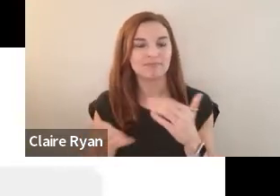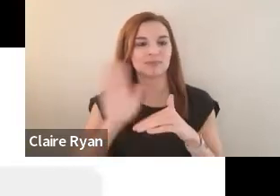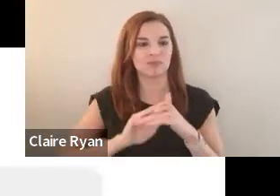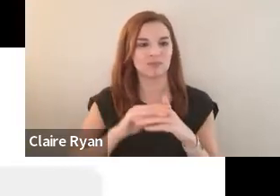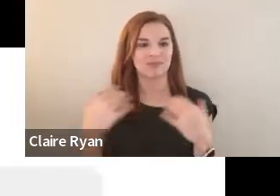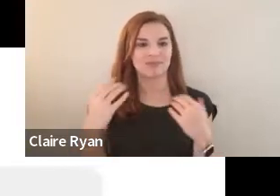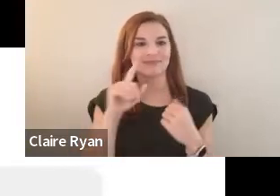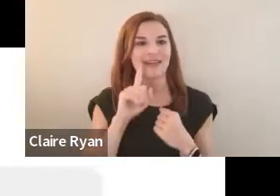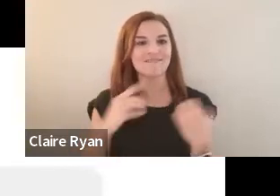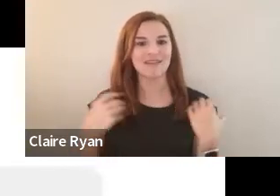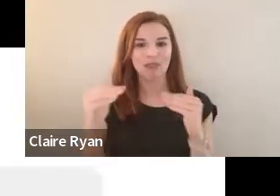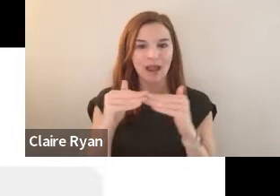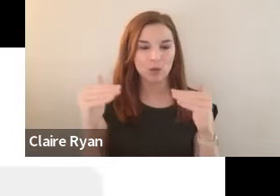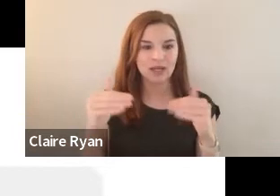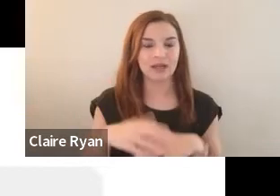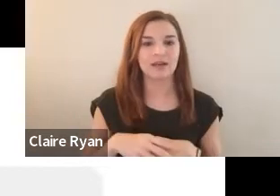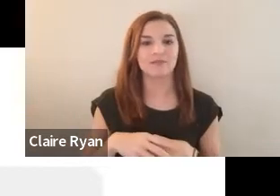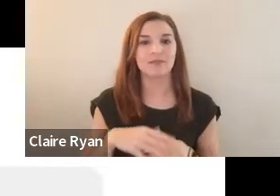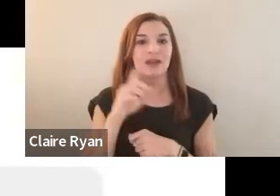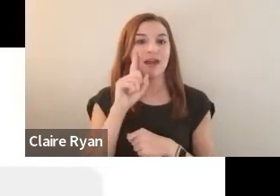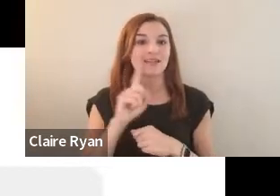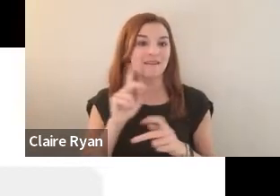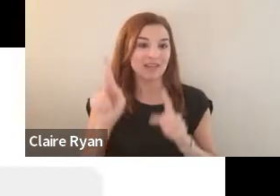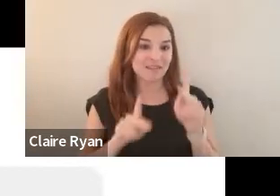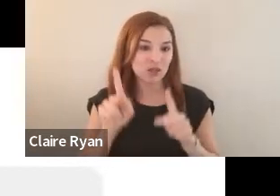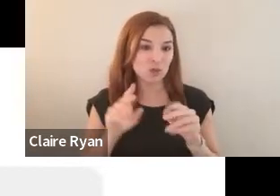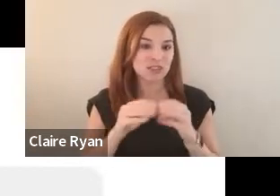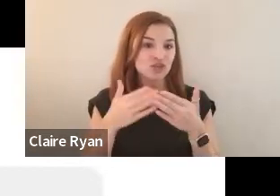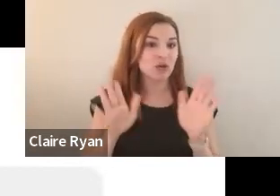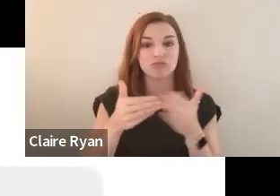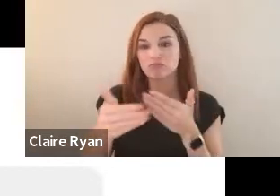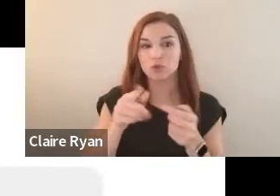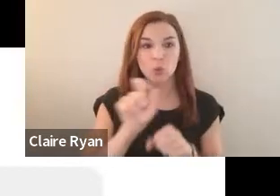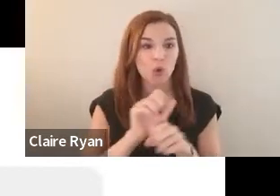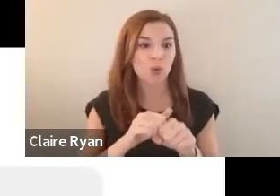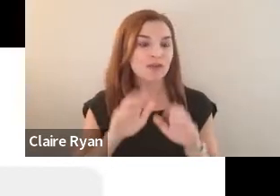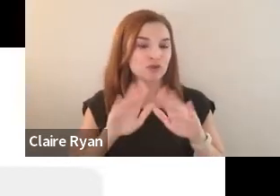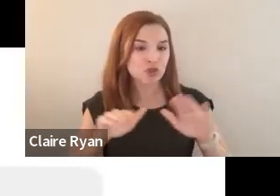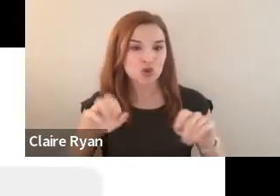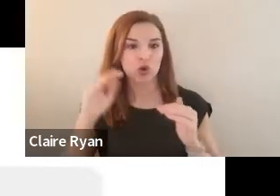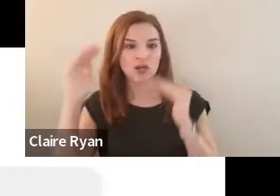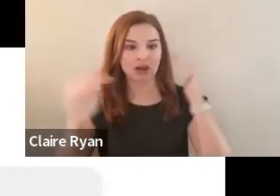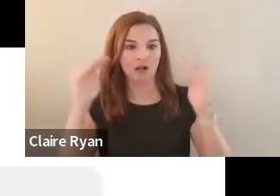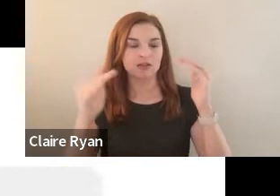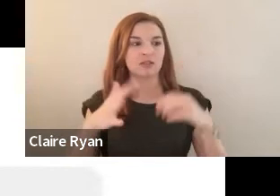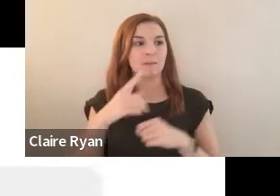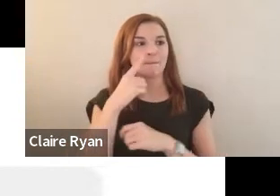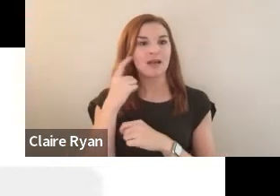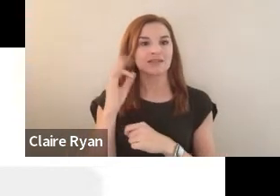Another practice strategy that can be done when you're trying to focus on deaf